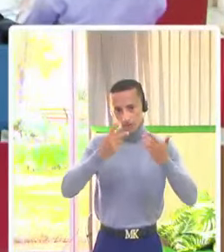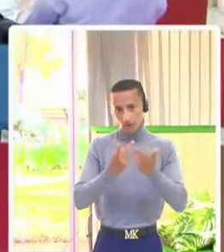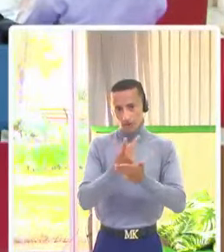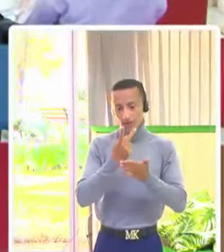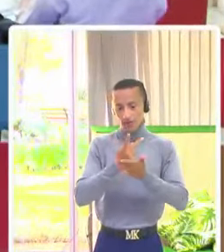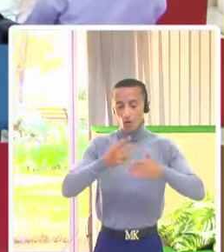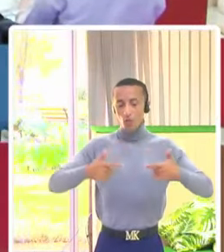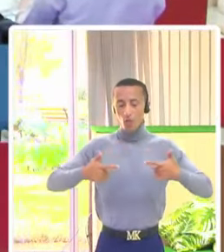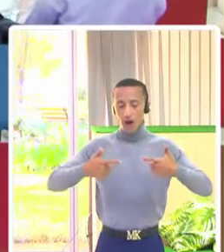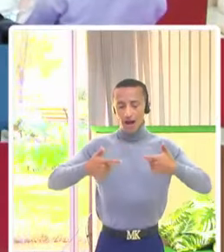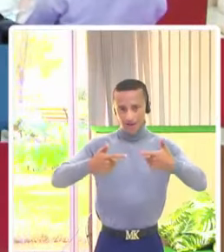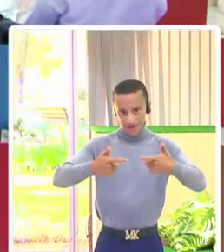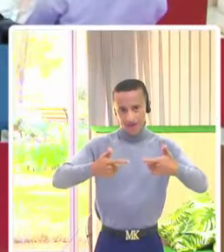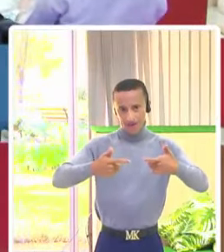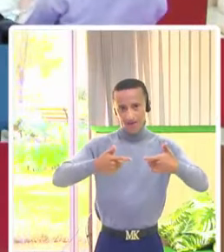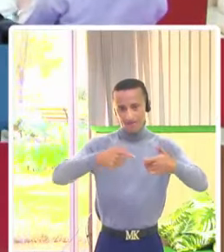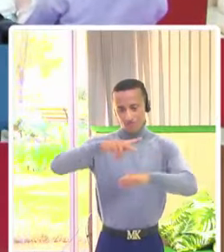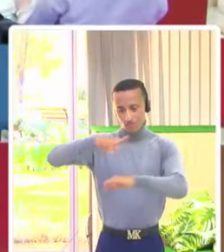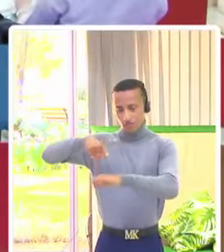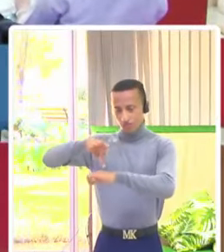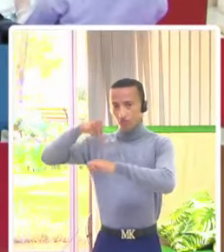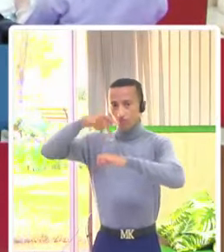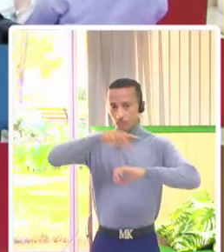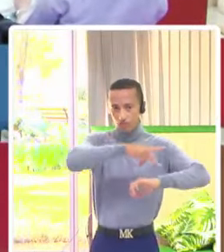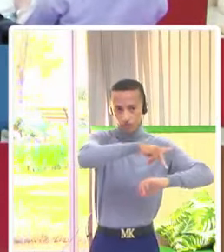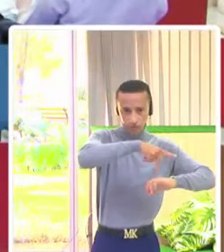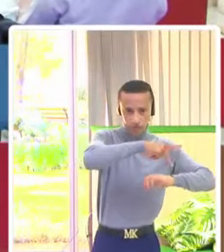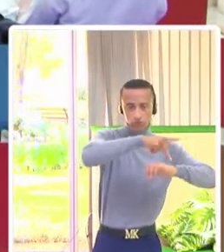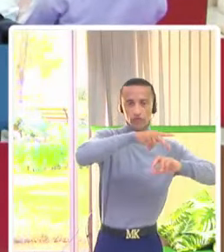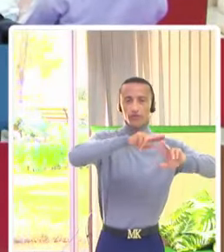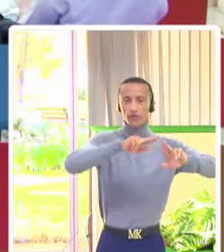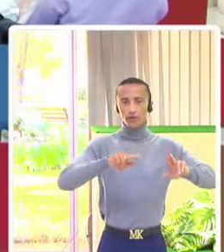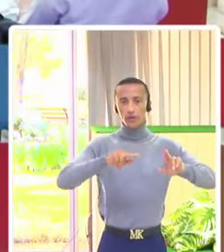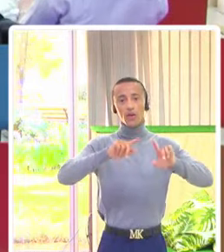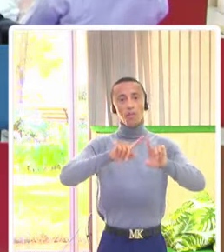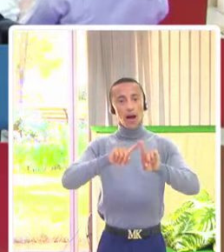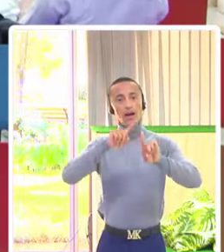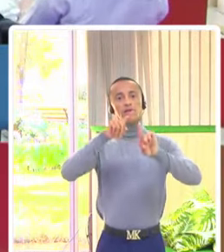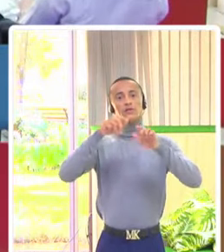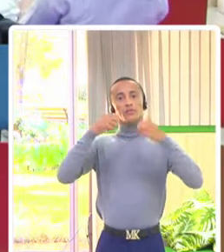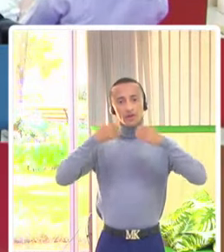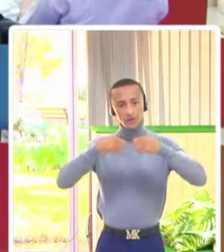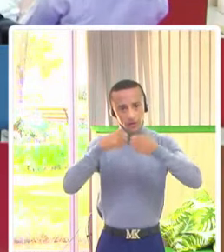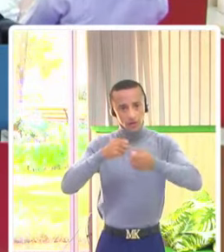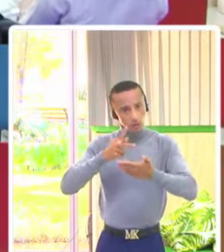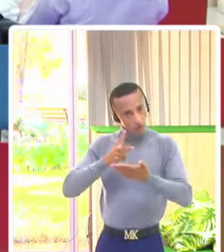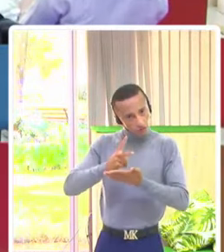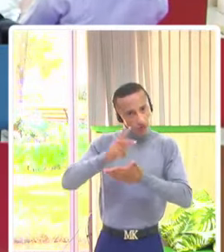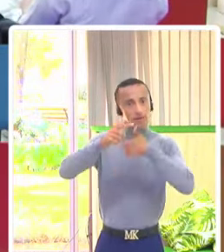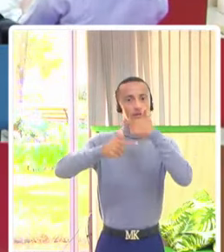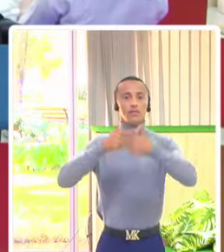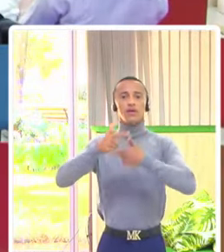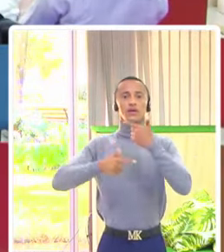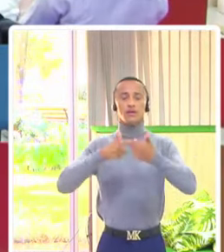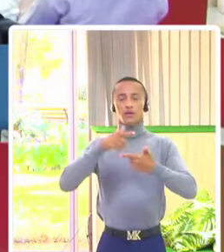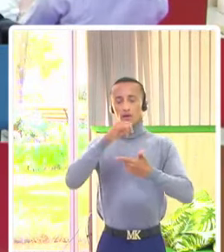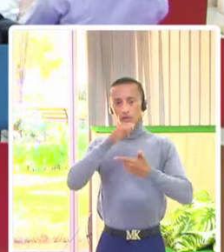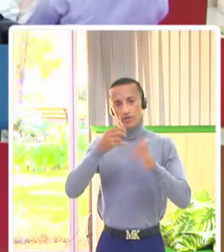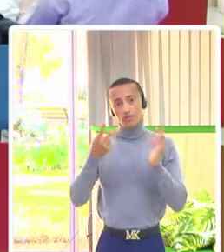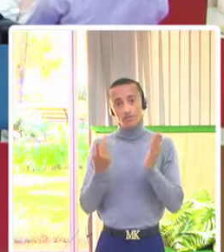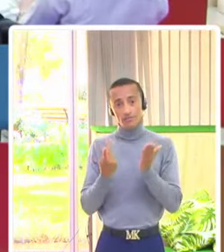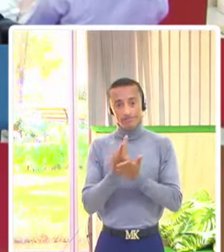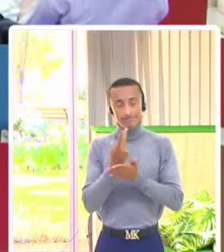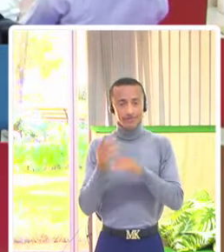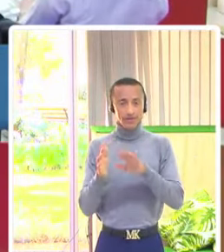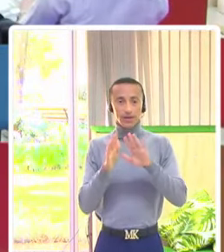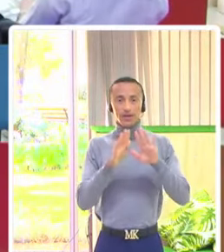public policy or public services in India are actually not very good. You know, if you compare